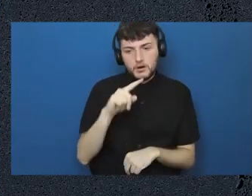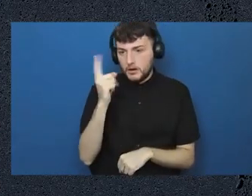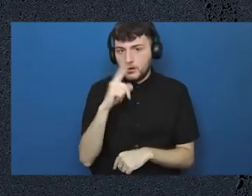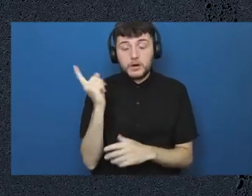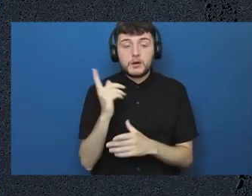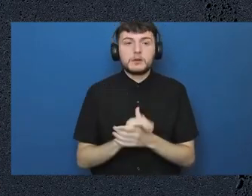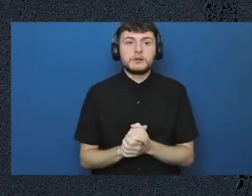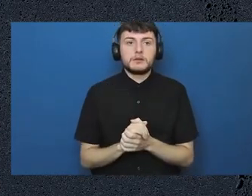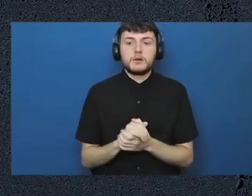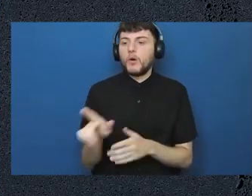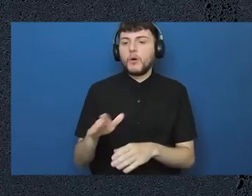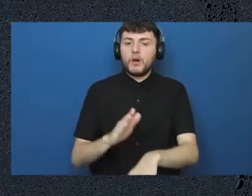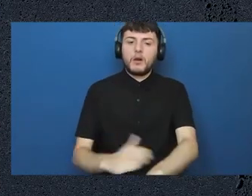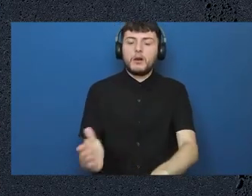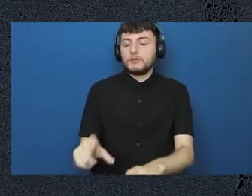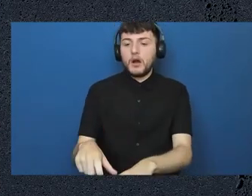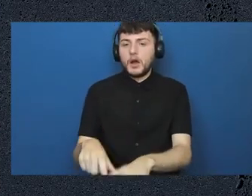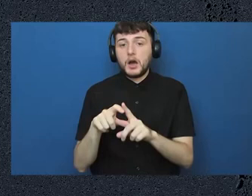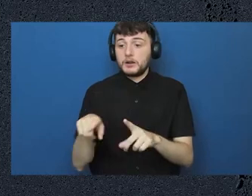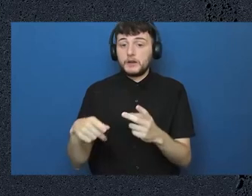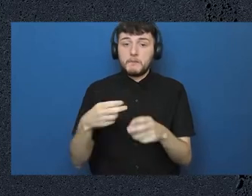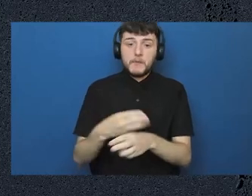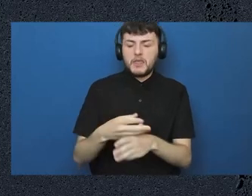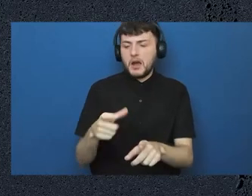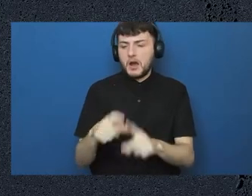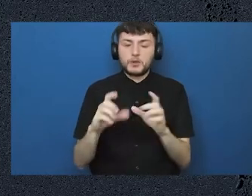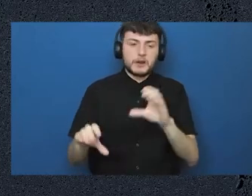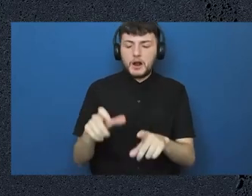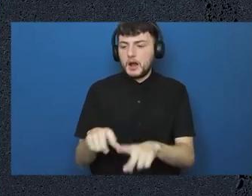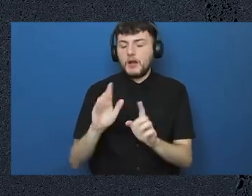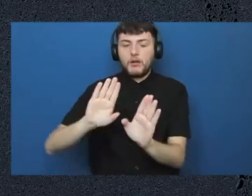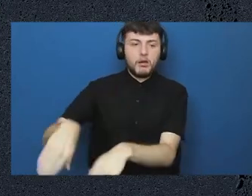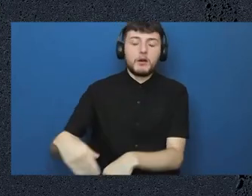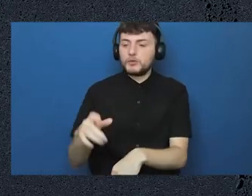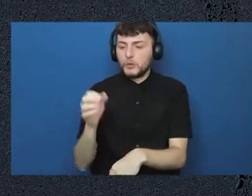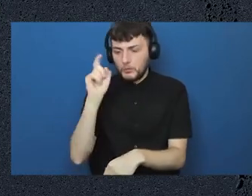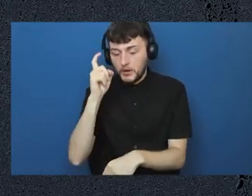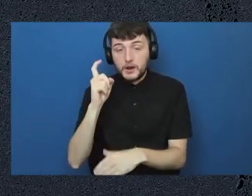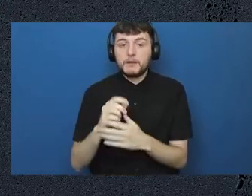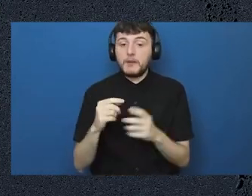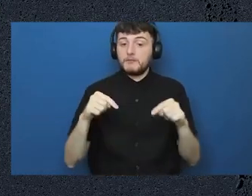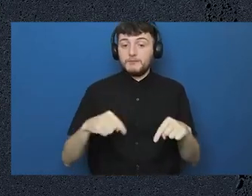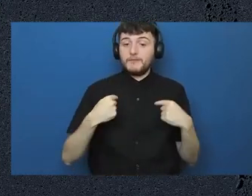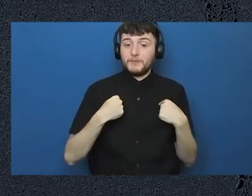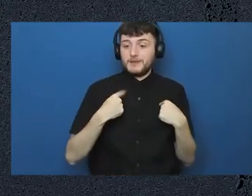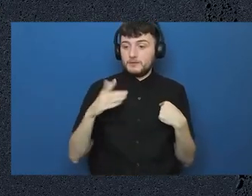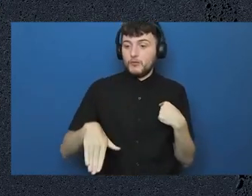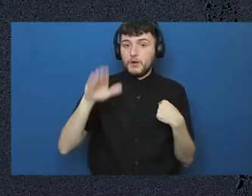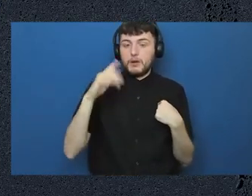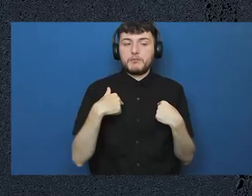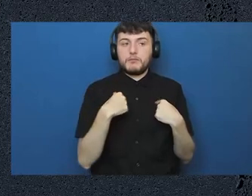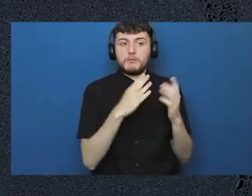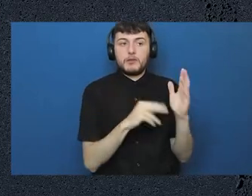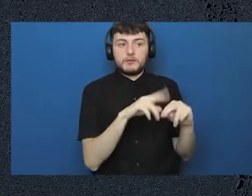too hard, you don't need to do math. Or if it's too hard, you don't need to do this. I never had the conversation growing up. No. And so you never doubt yourself?